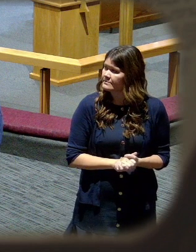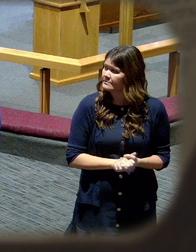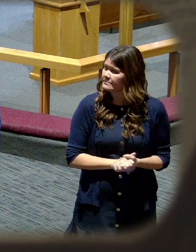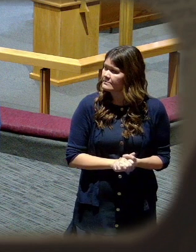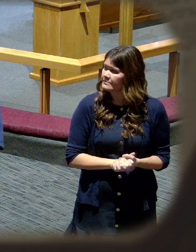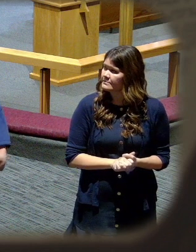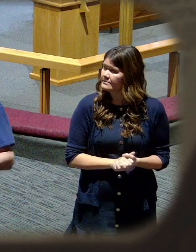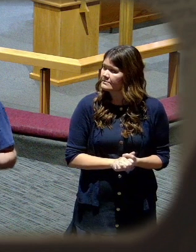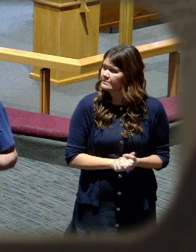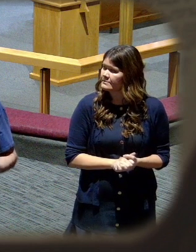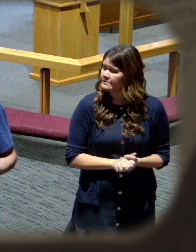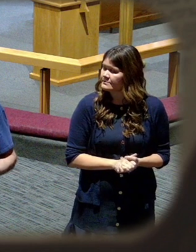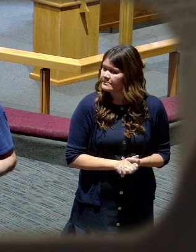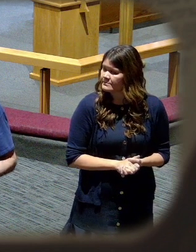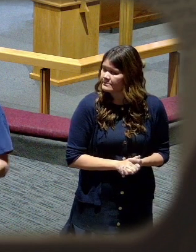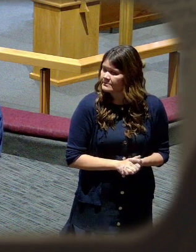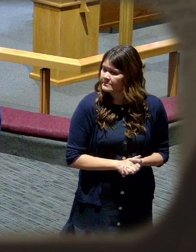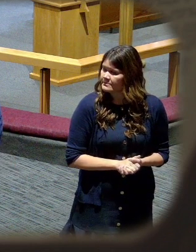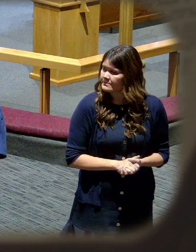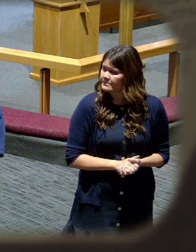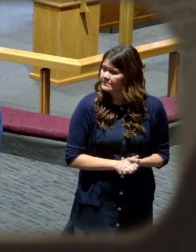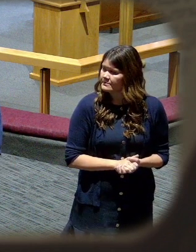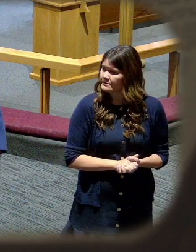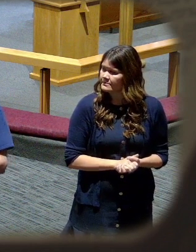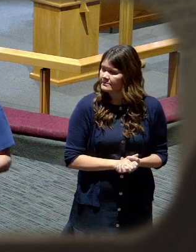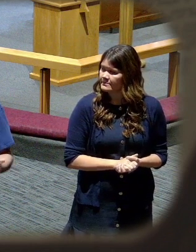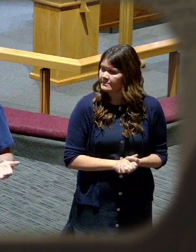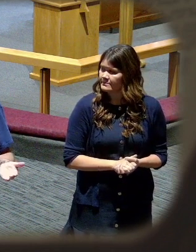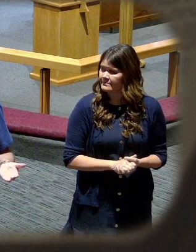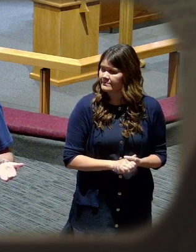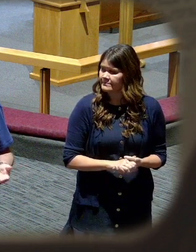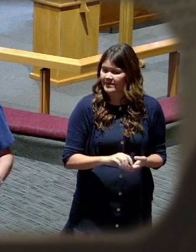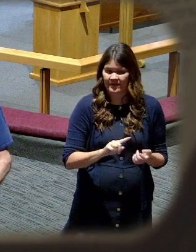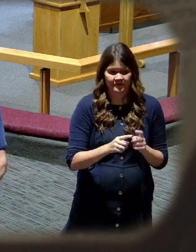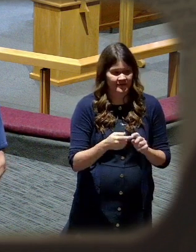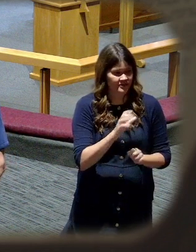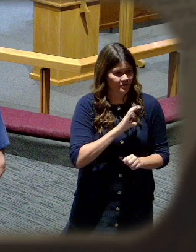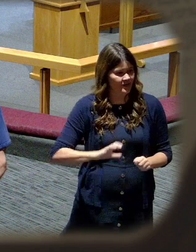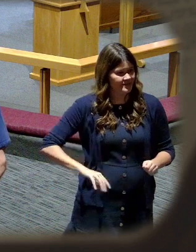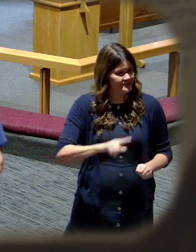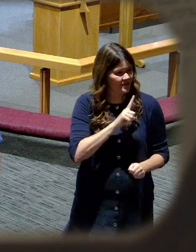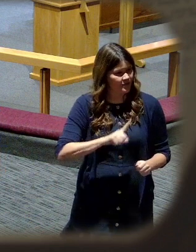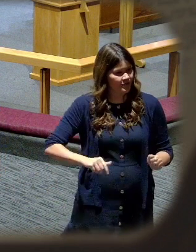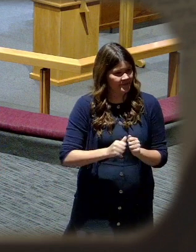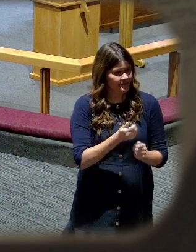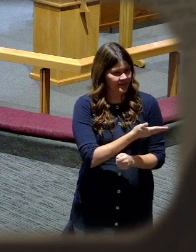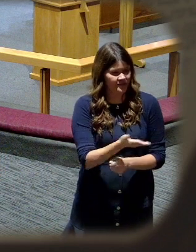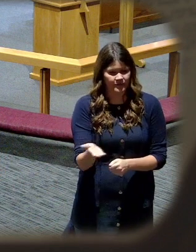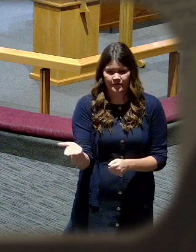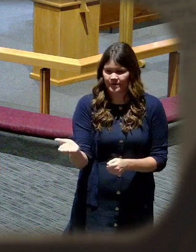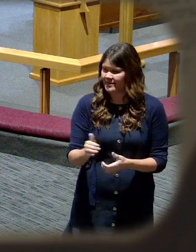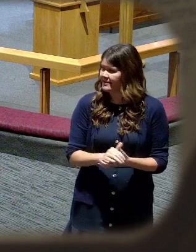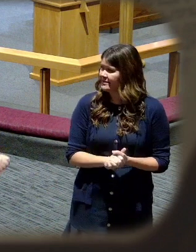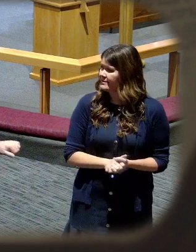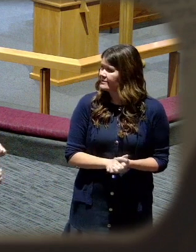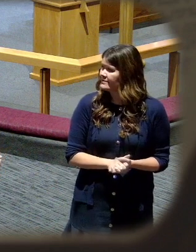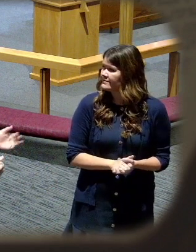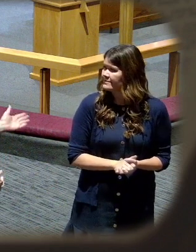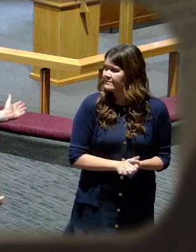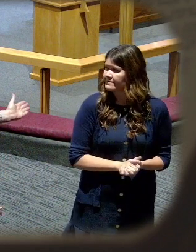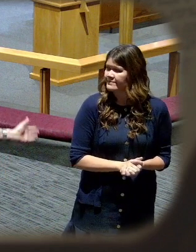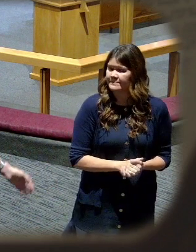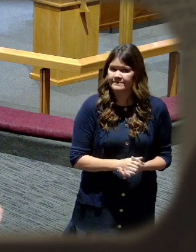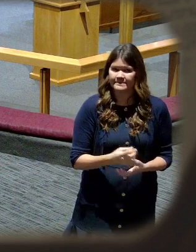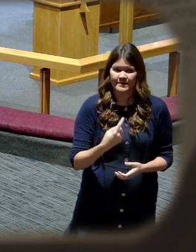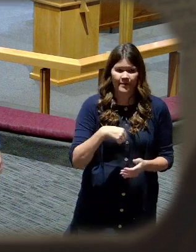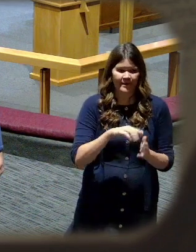us. Lord, have mercy upon us. Friends in Christ, the Lord be with you. And also with you. Let us pray.